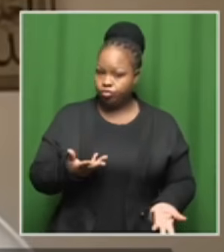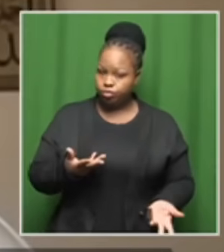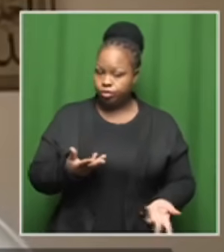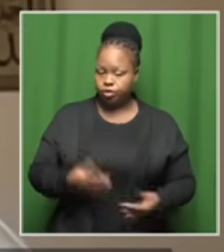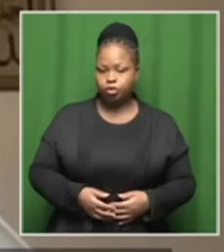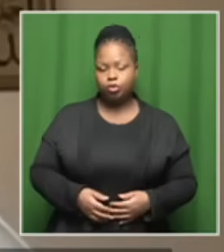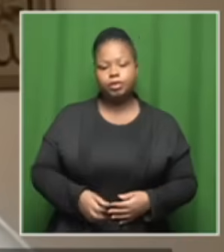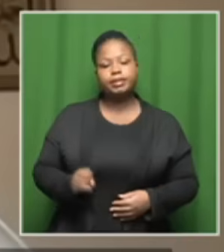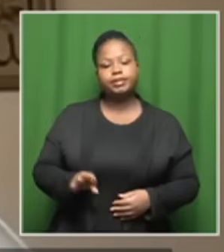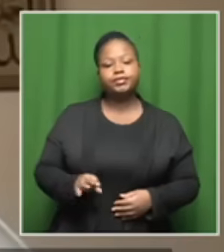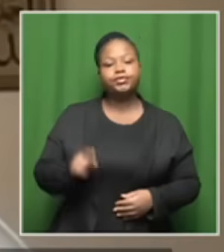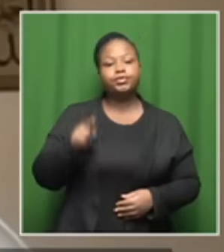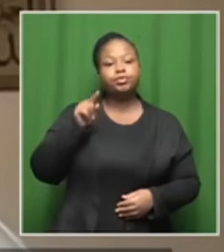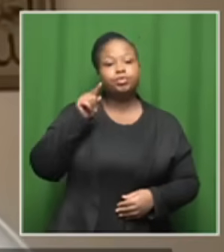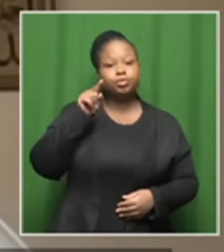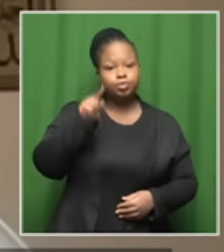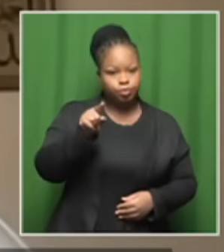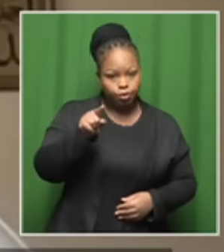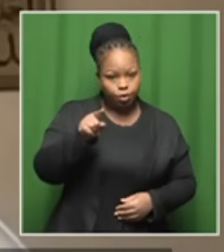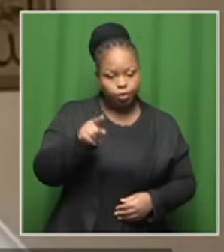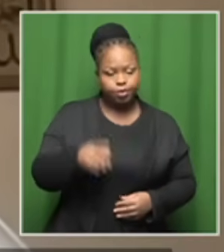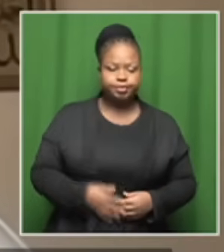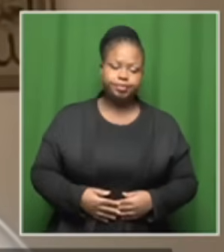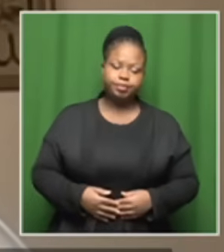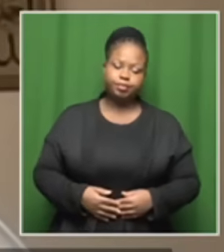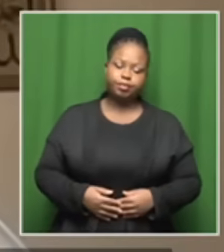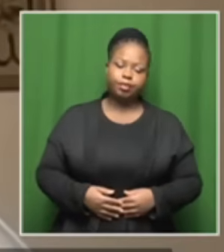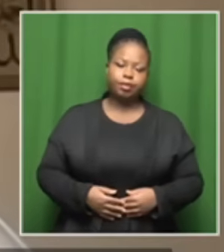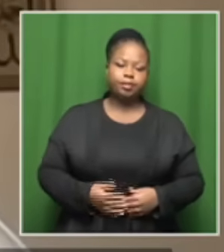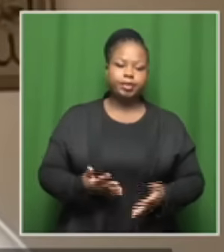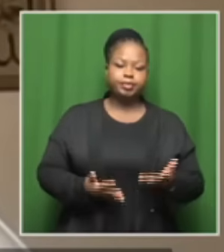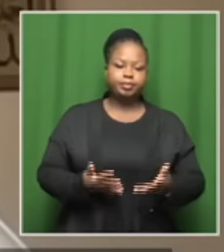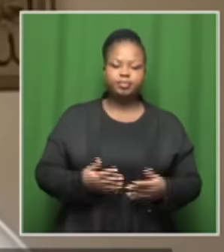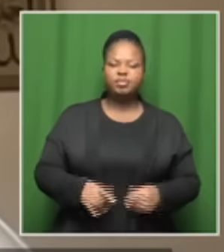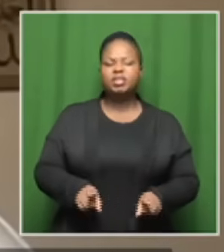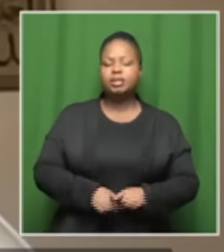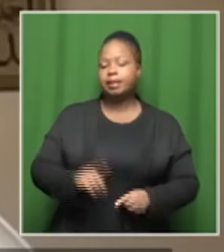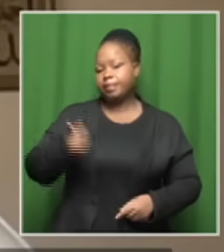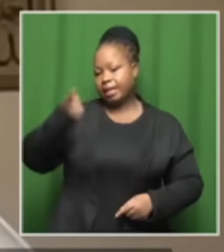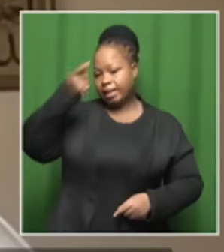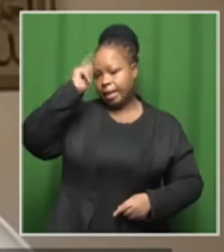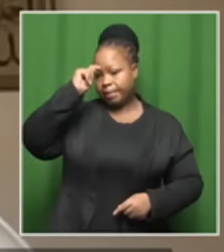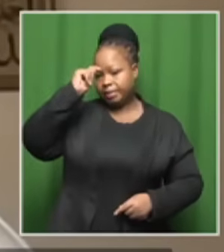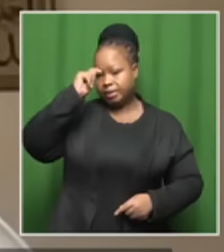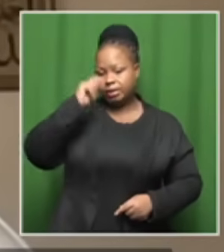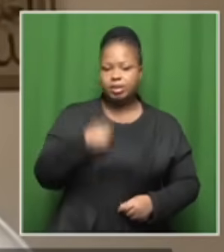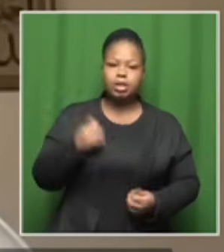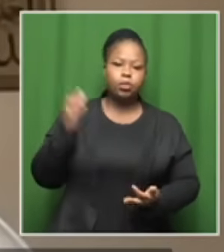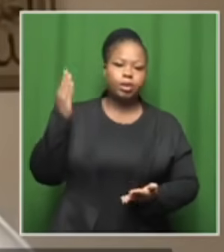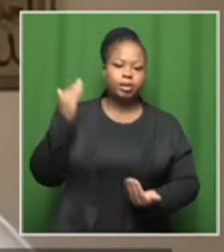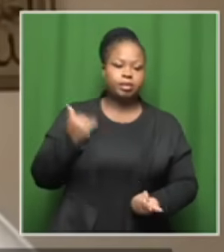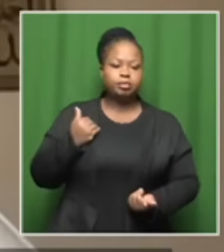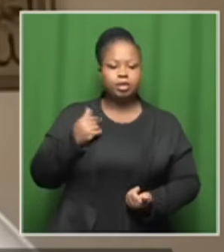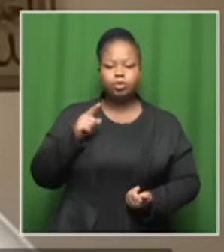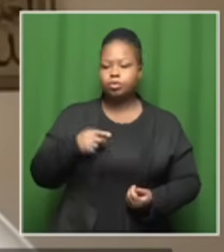If you are supposed, as the system and even CAPS is expecting you to give your